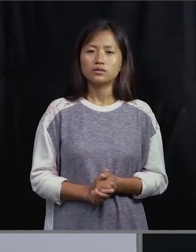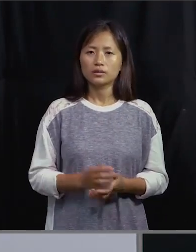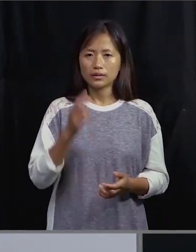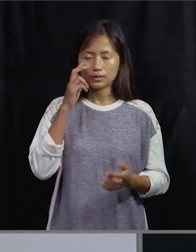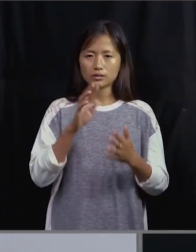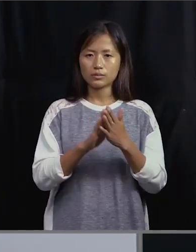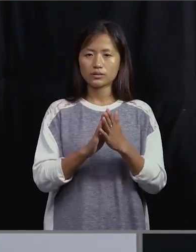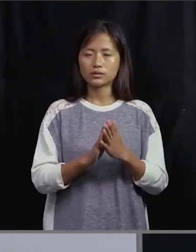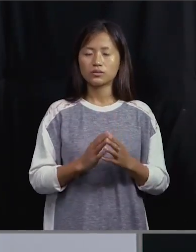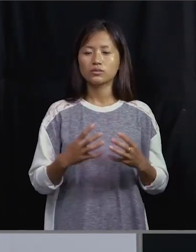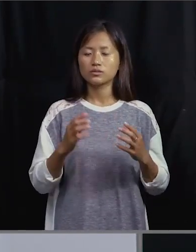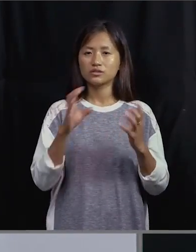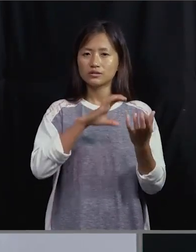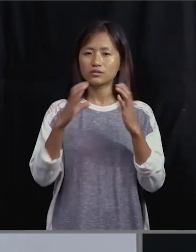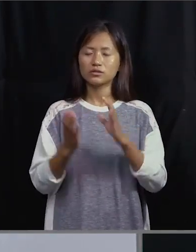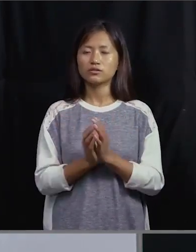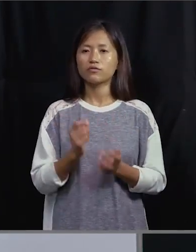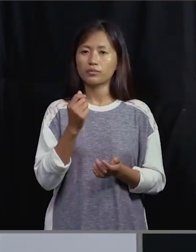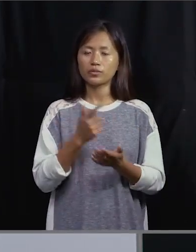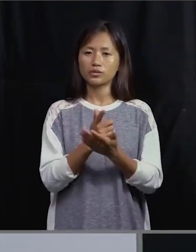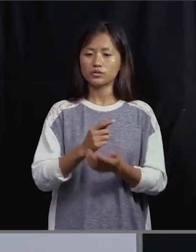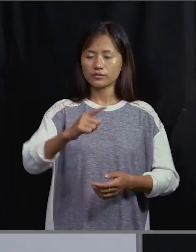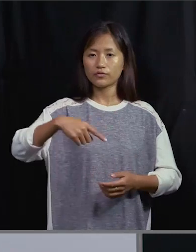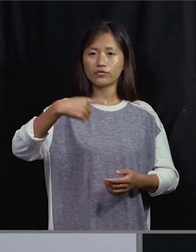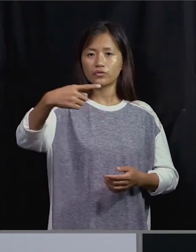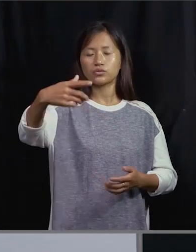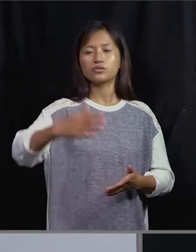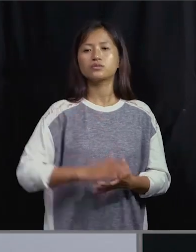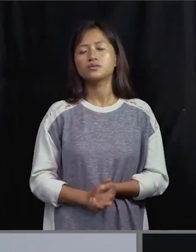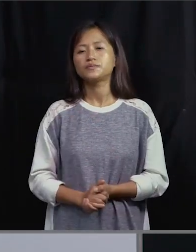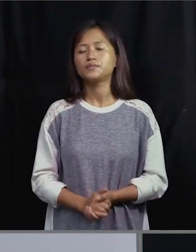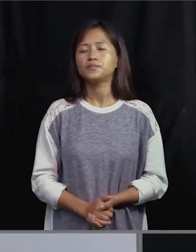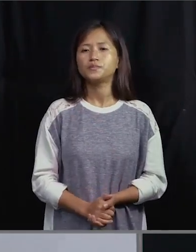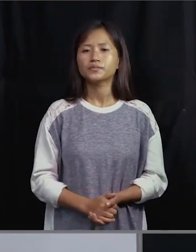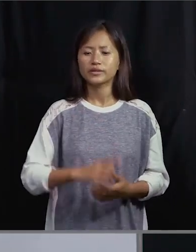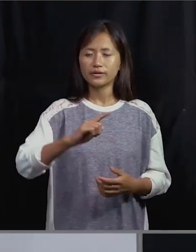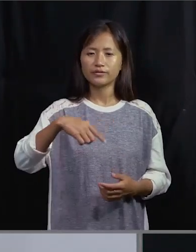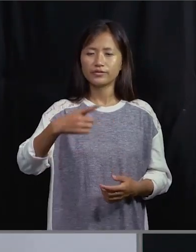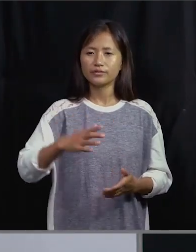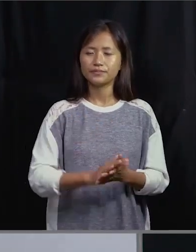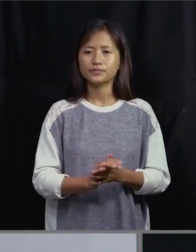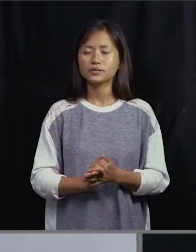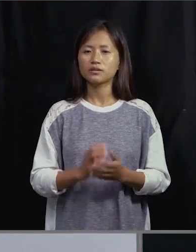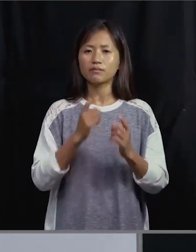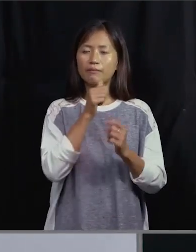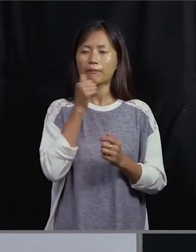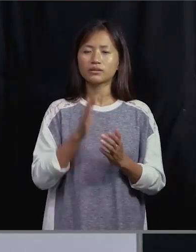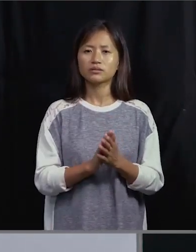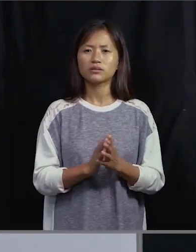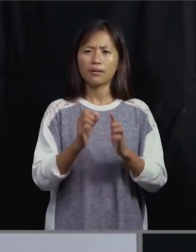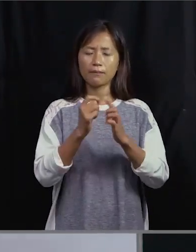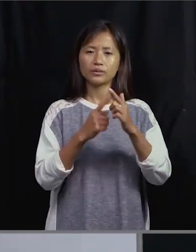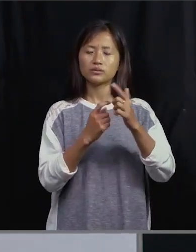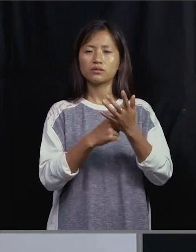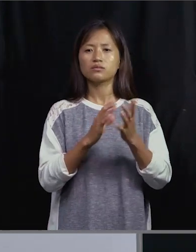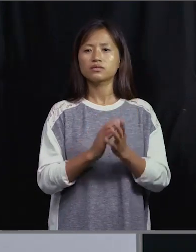expected changes of price in the future. All right, the prices of everyday is not changing. The price of petrol, car,